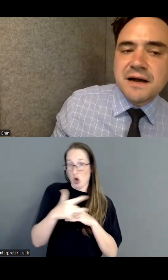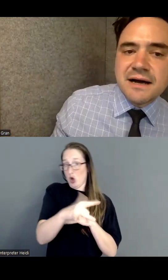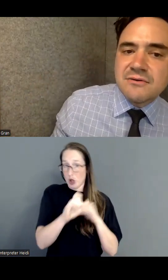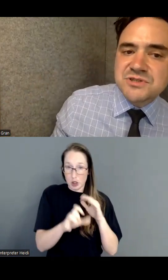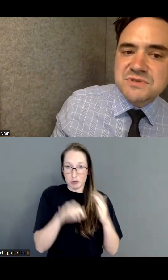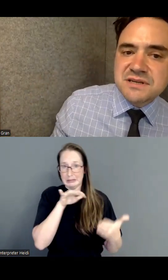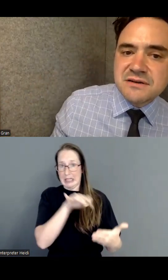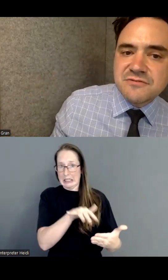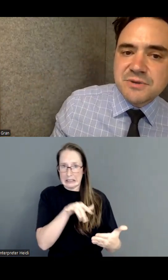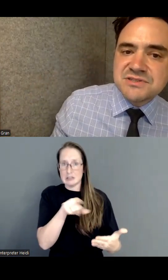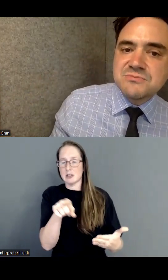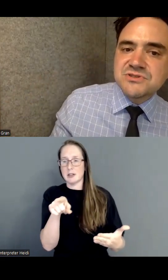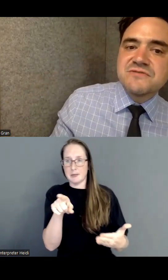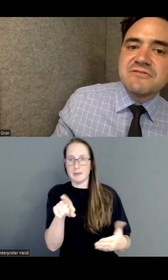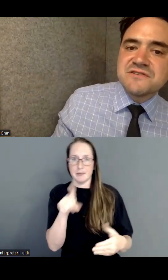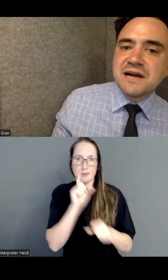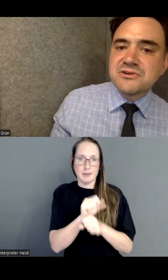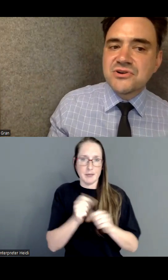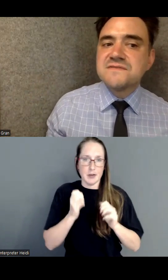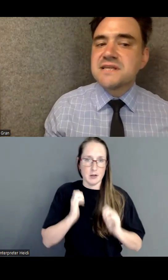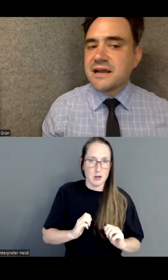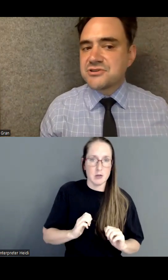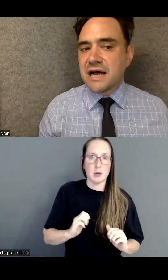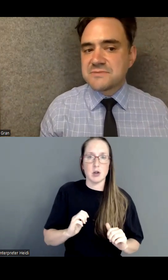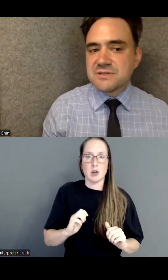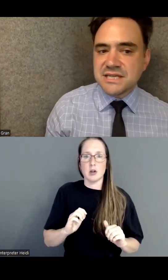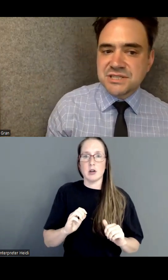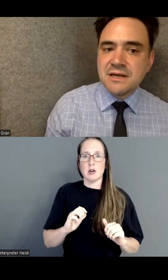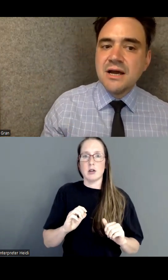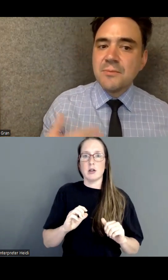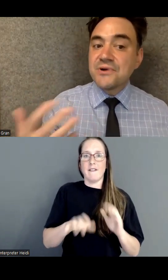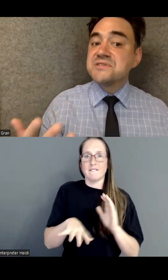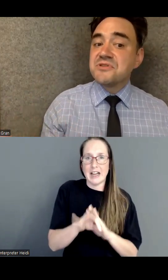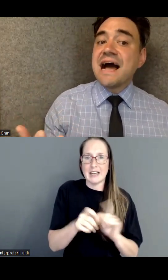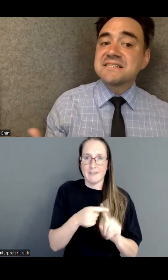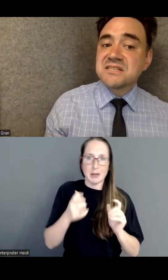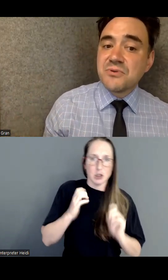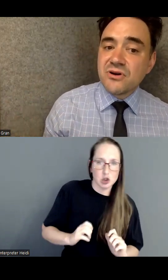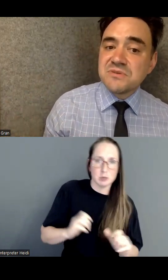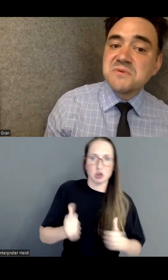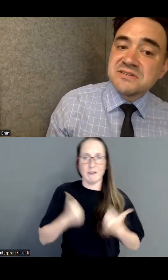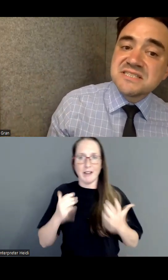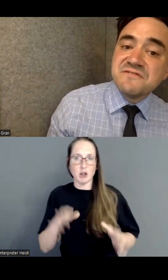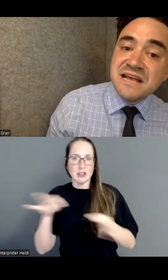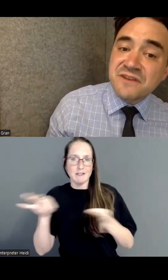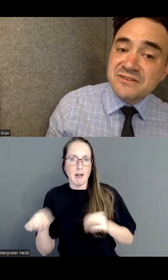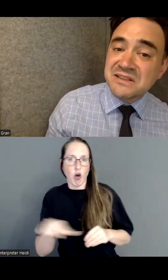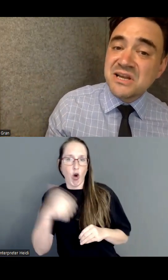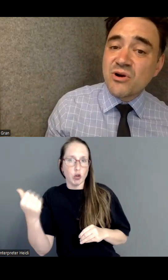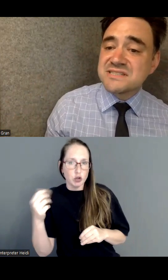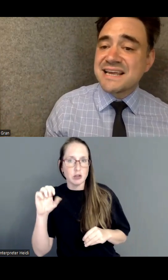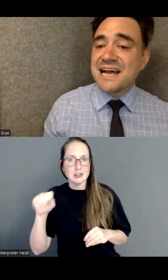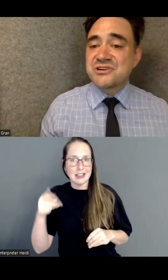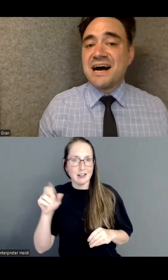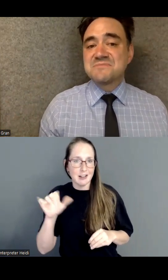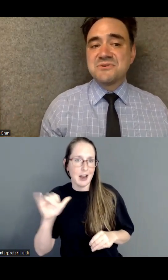findings, which was from a consumer survivor-defined alternative psychiatric hospitalization. Persons with access to the program experienced significantly